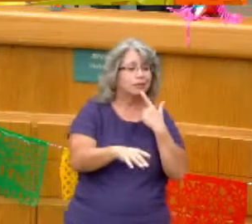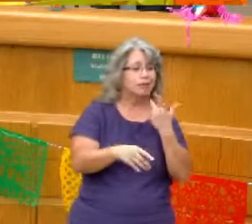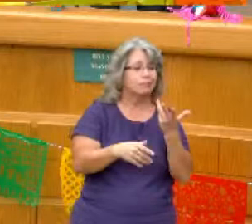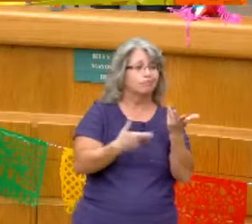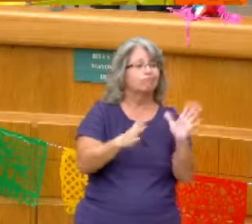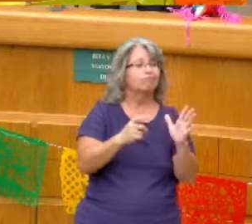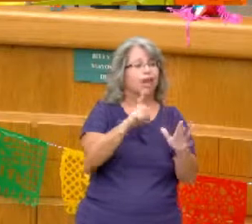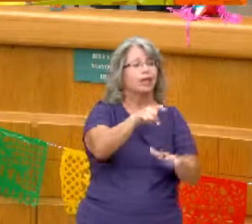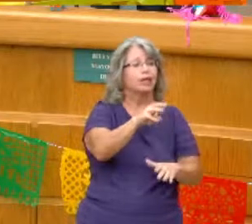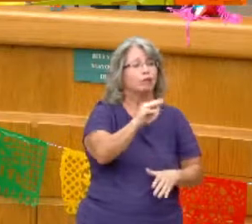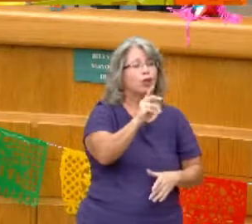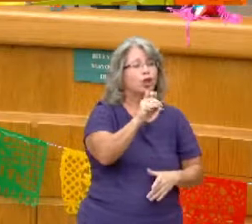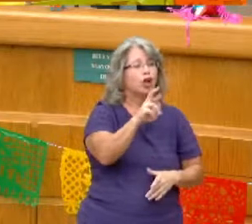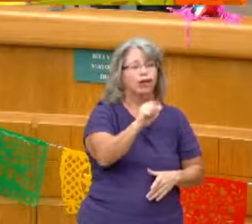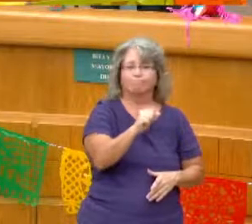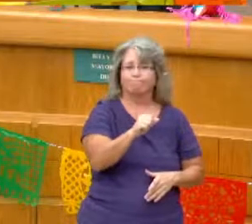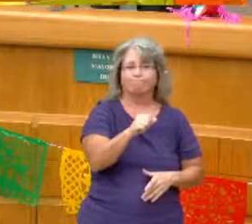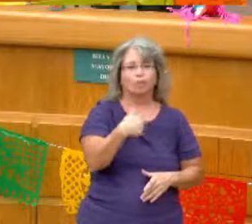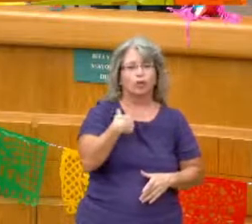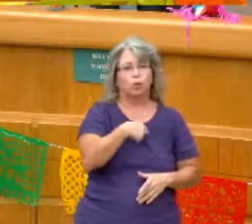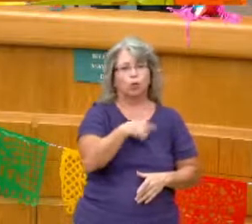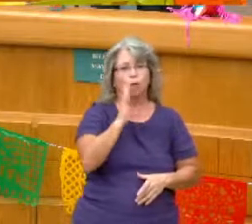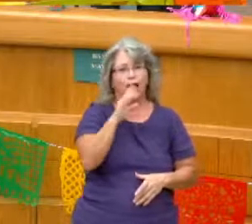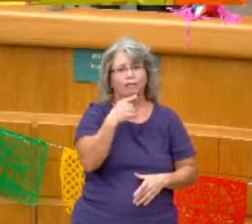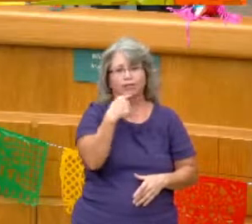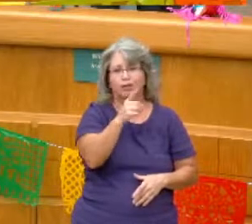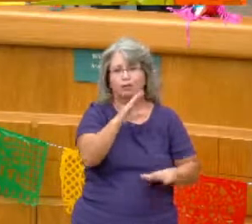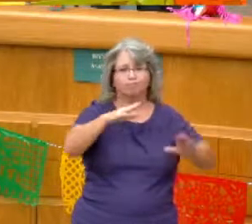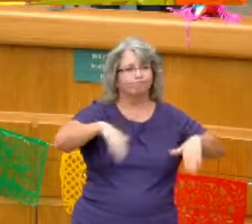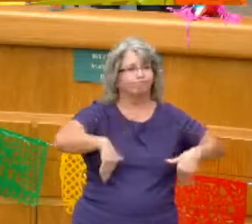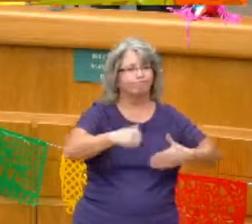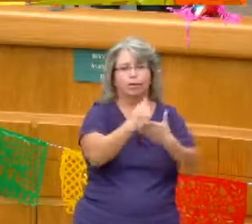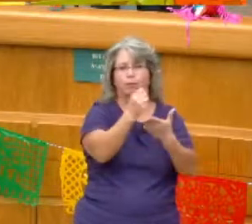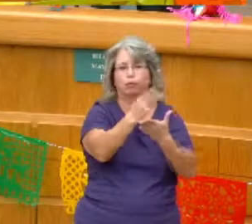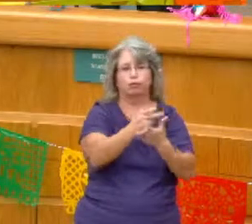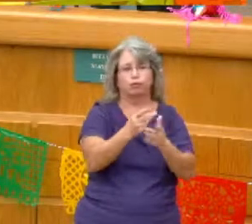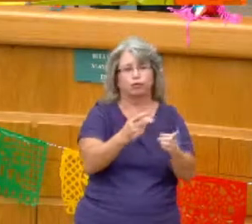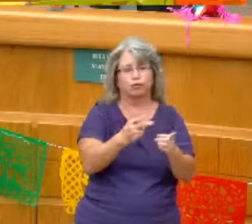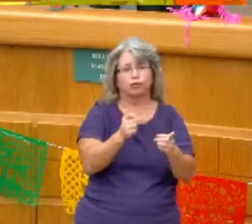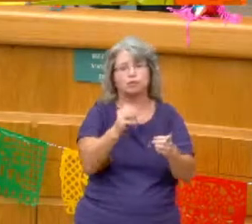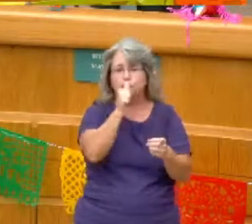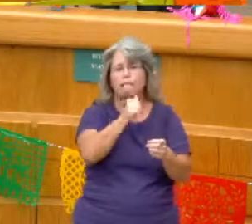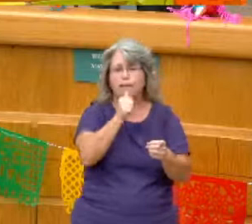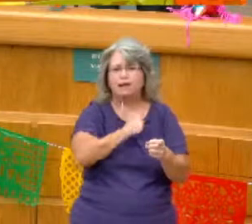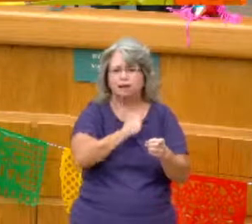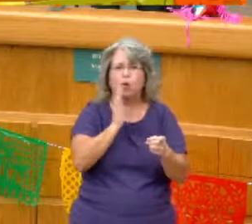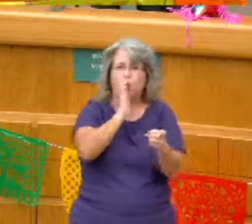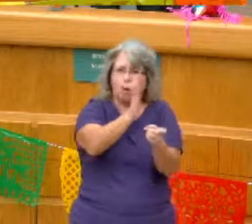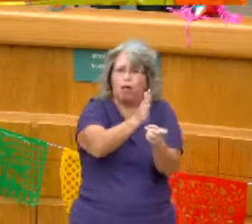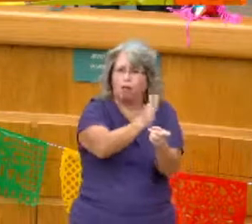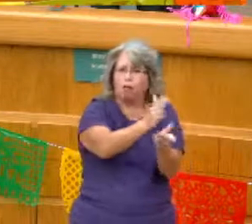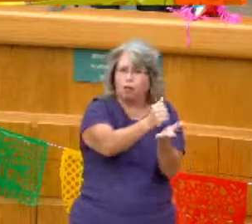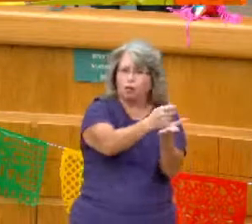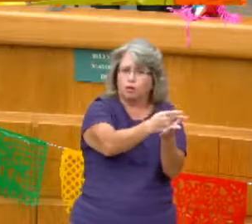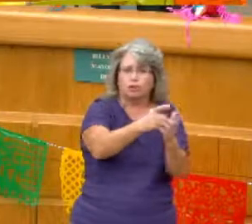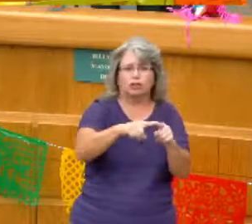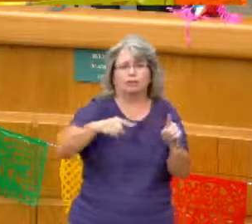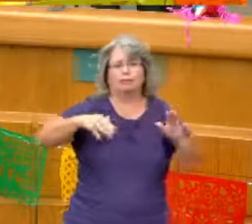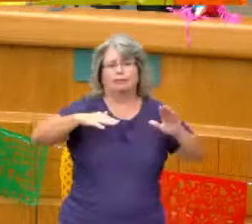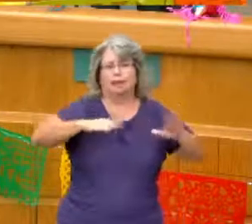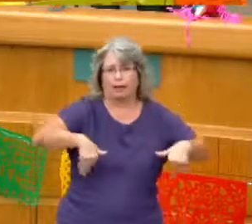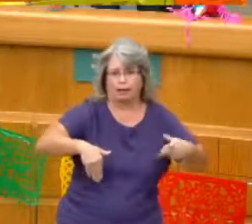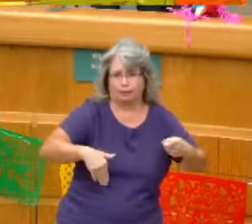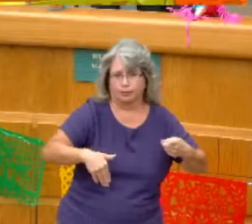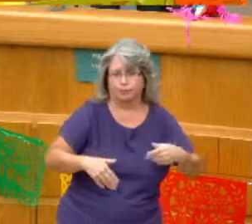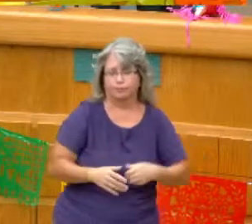say that's not been approved yet, be patient, because it is coming. It's just not at this time. So we